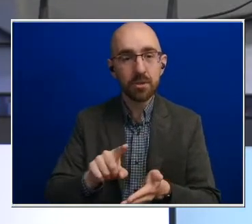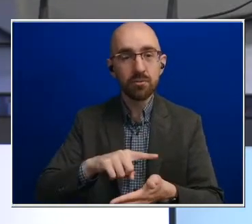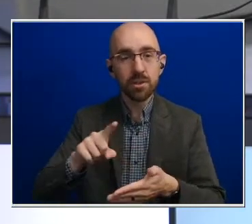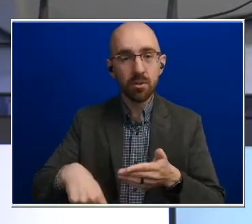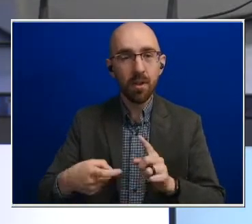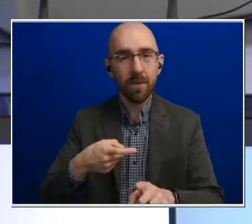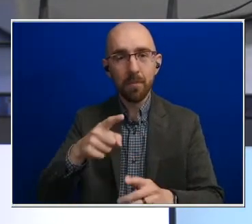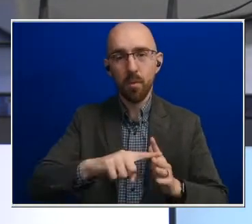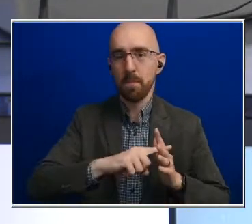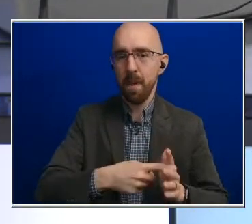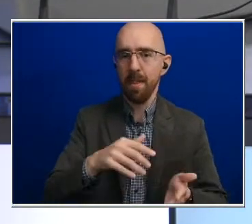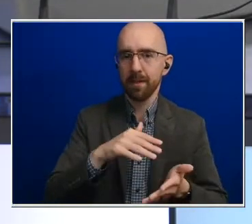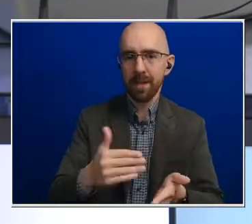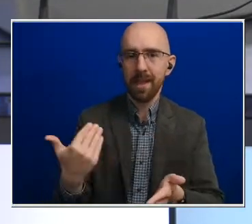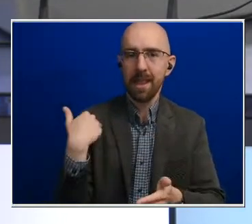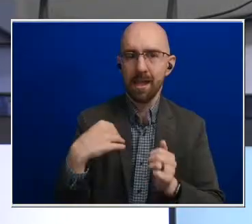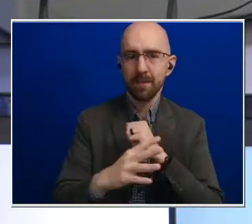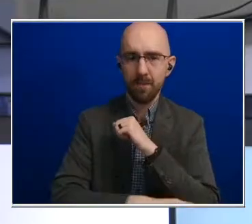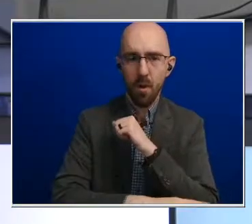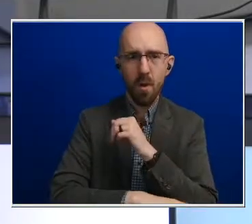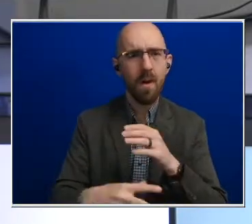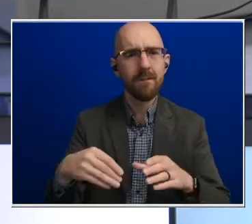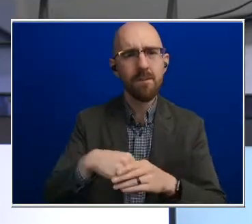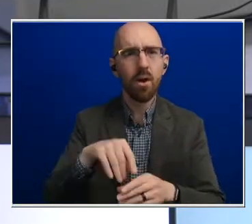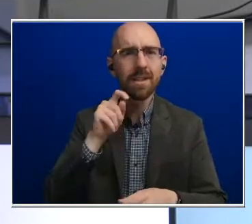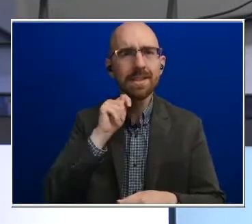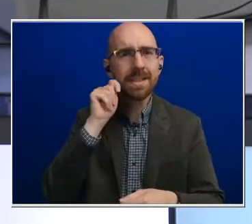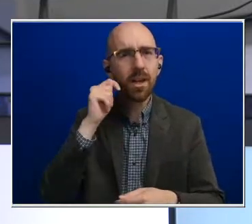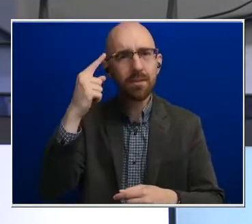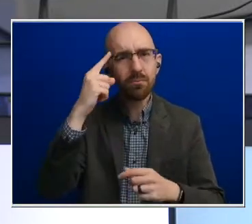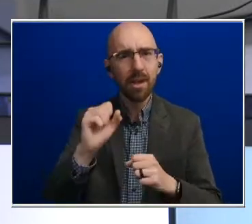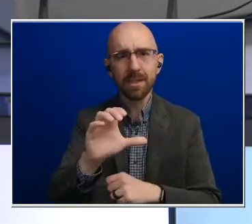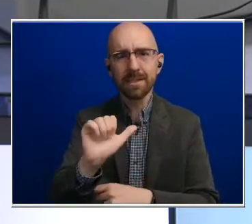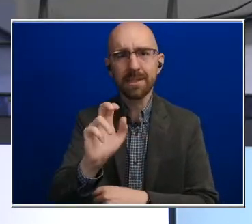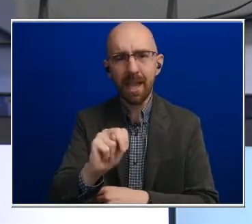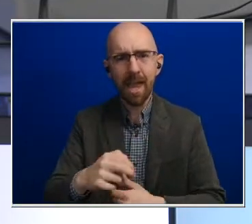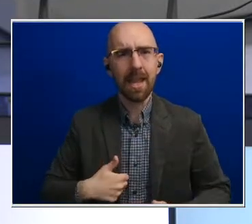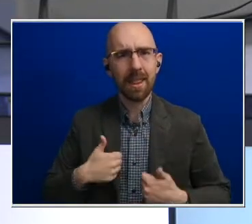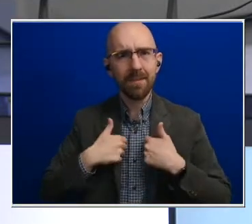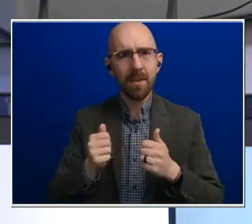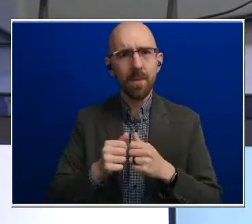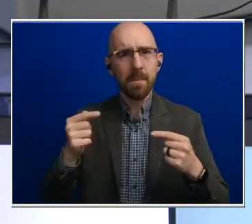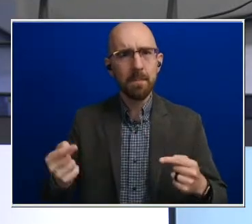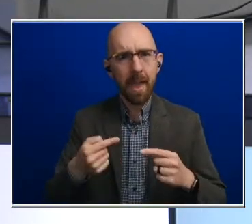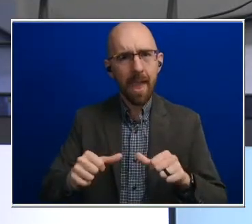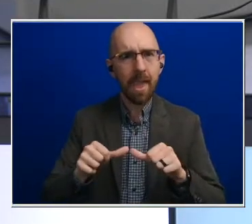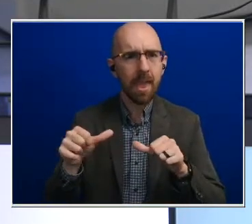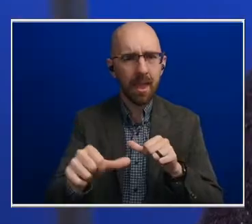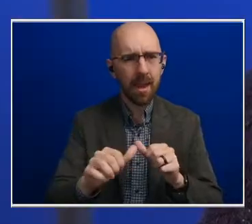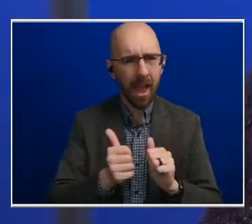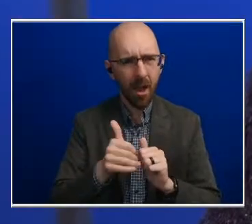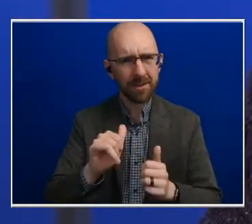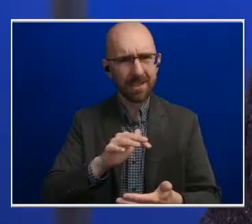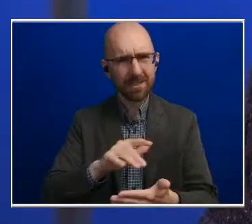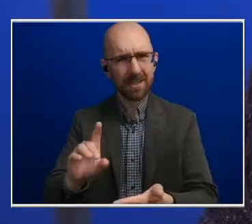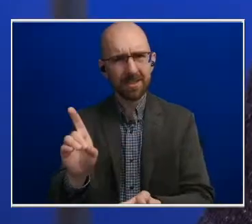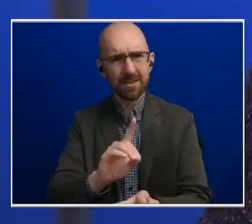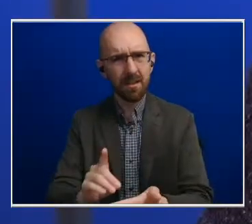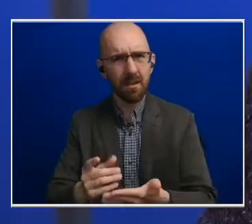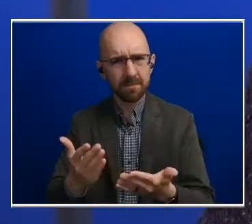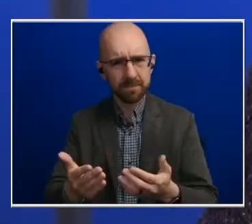brain scans of teenagers living with chronic pain. How was that study designed? So this was a collaboration with